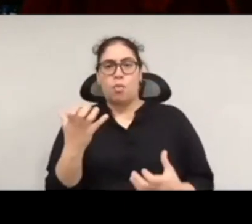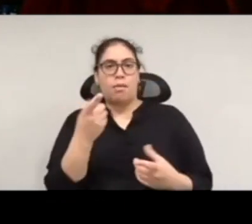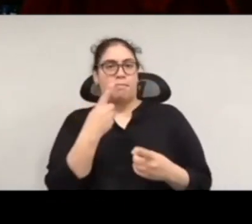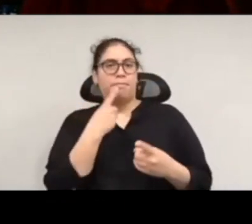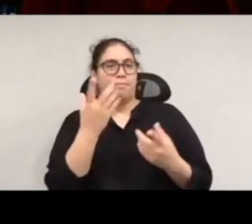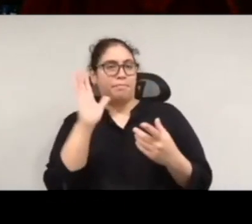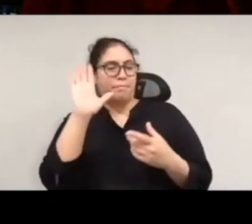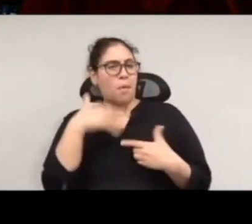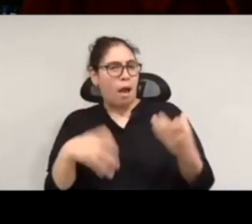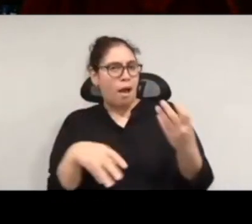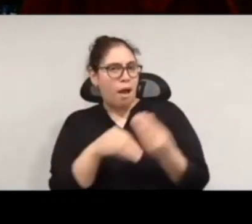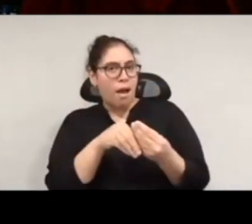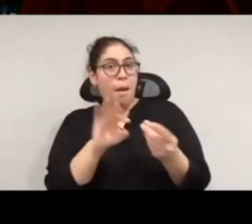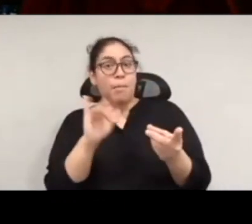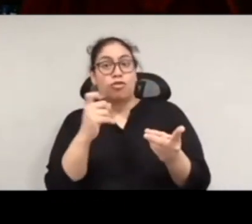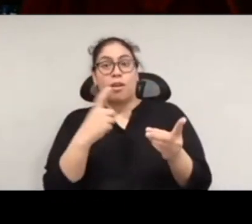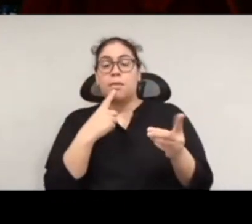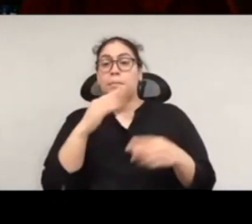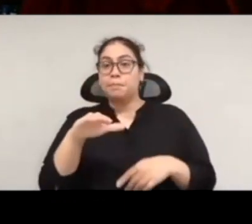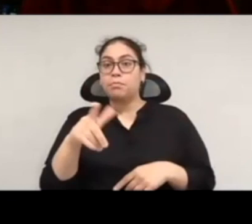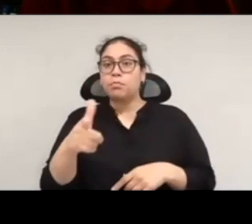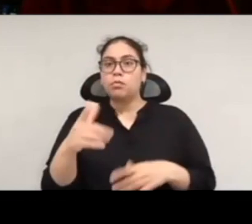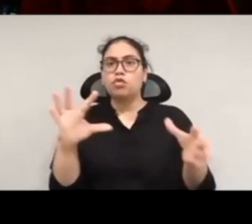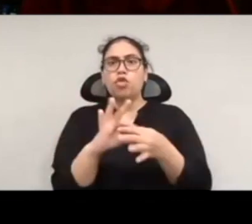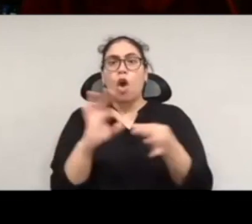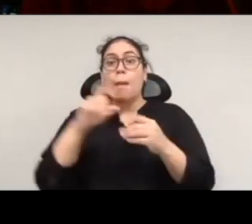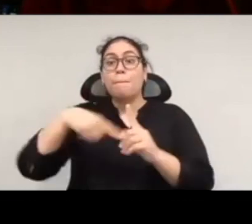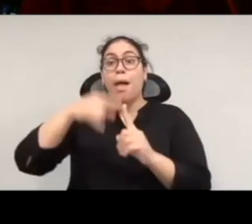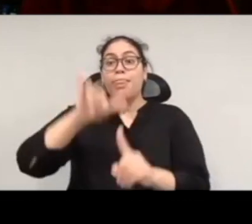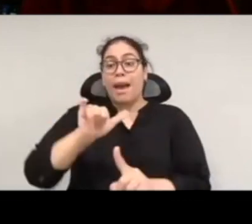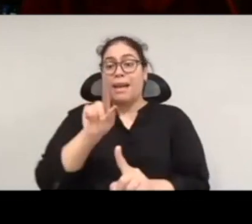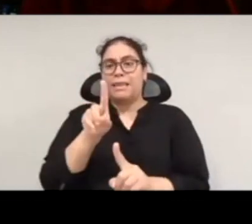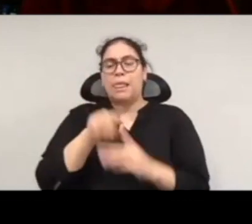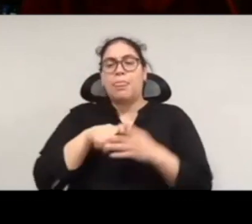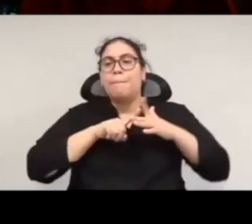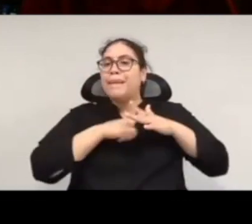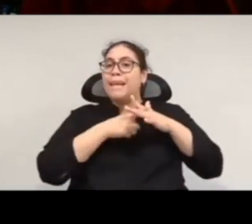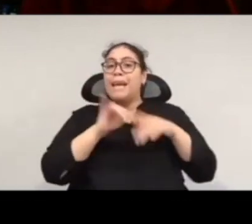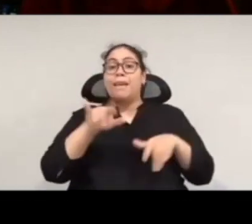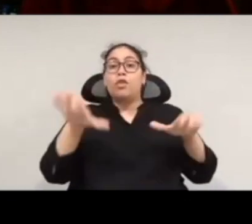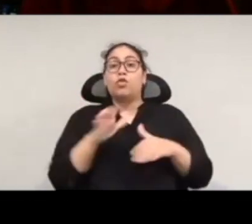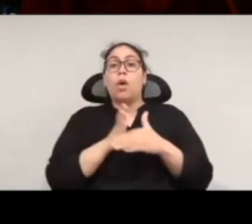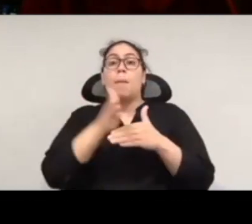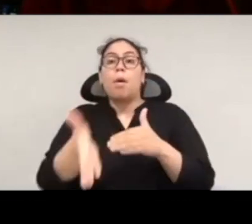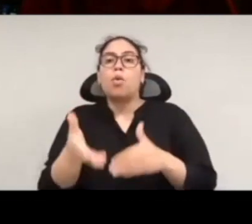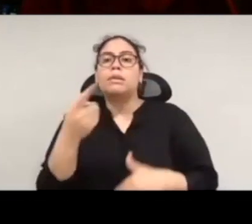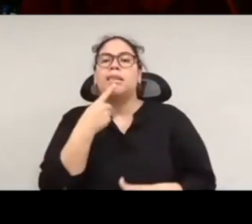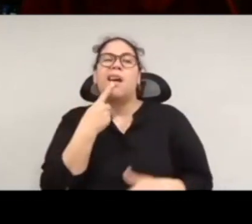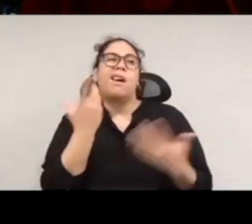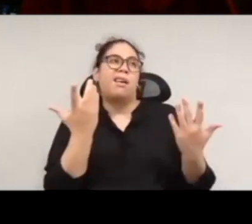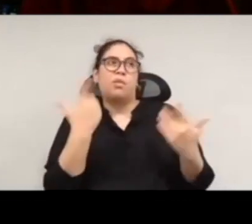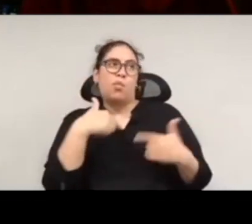told me was, like, talk about this right at the very beginning, because if you do it in post, they're going to say we don't have enough money.